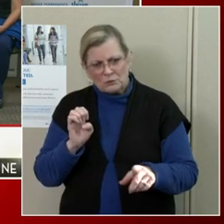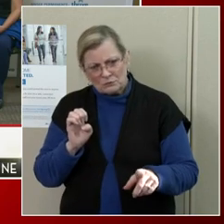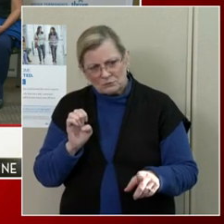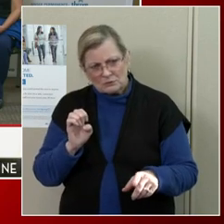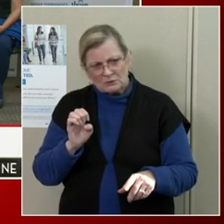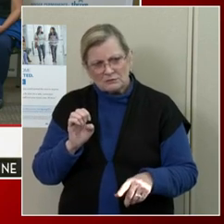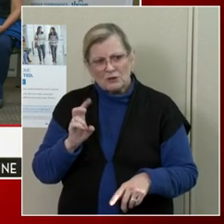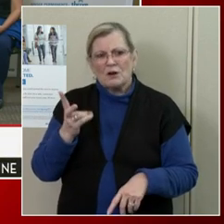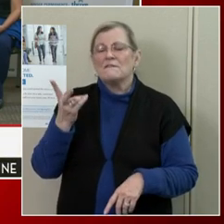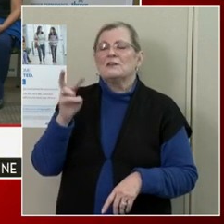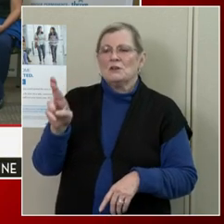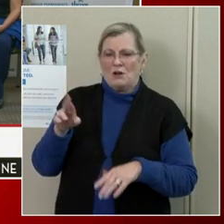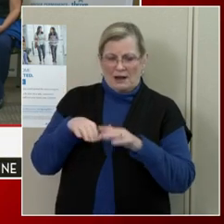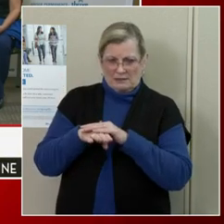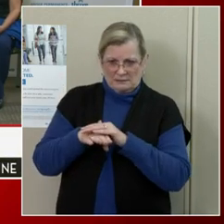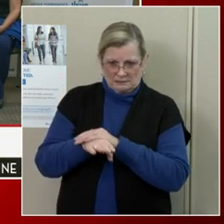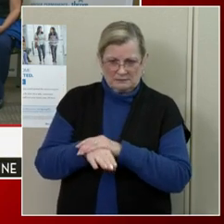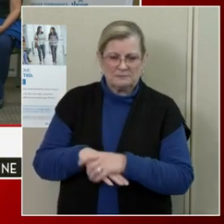advanced urgent care.